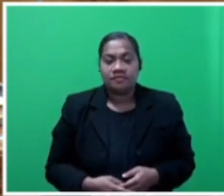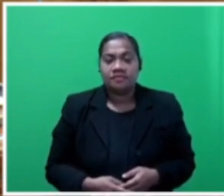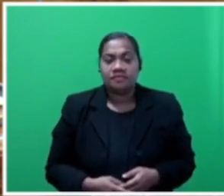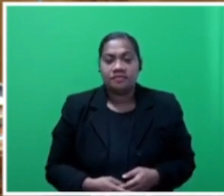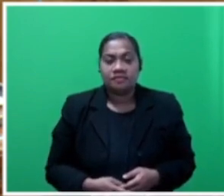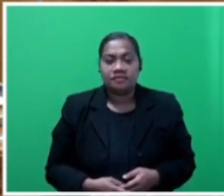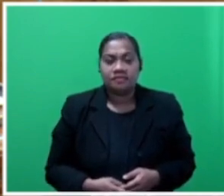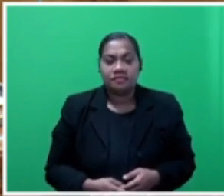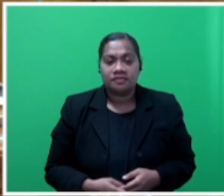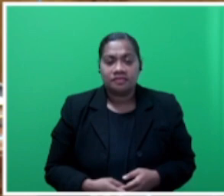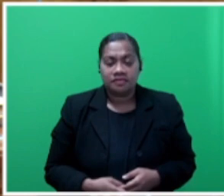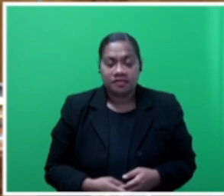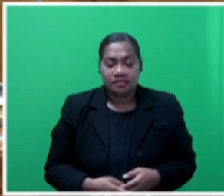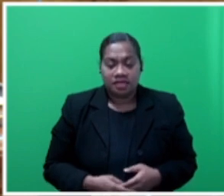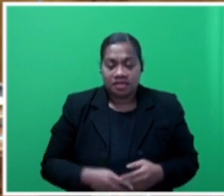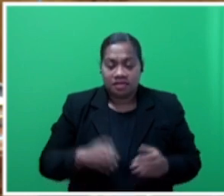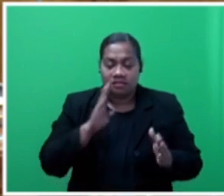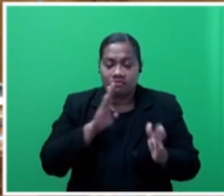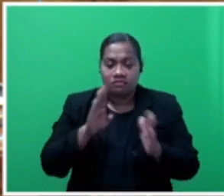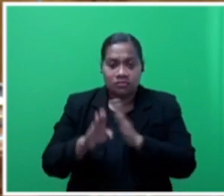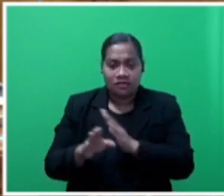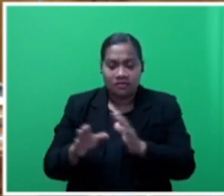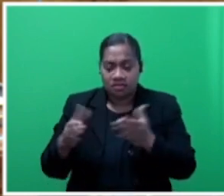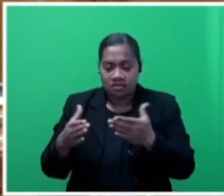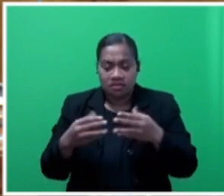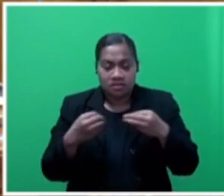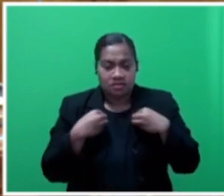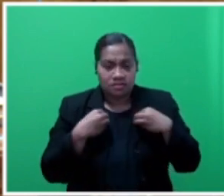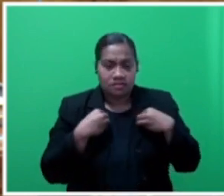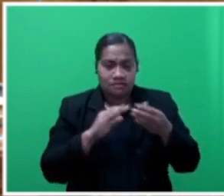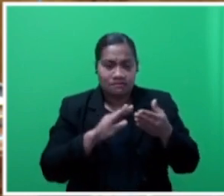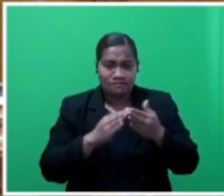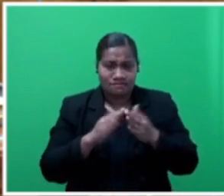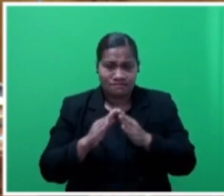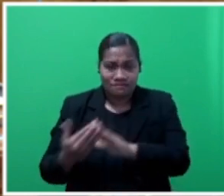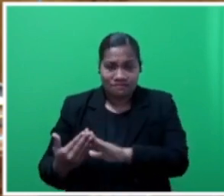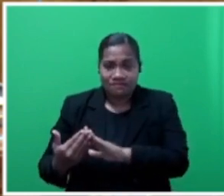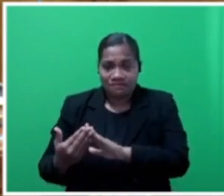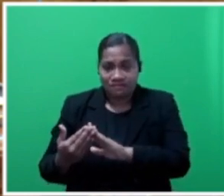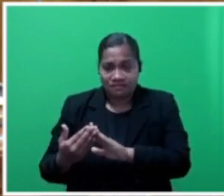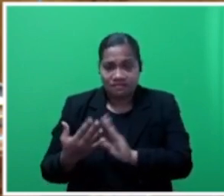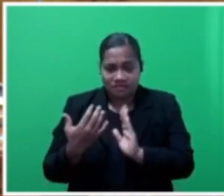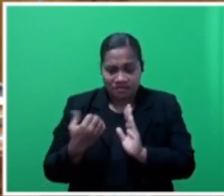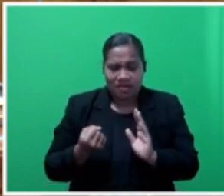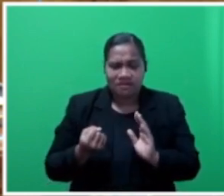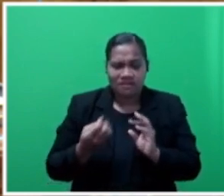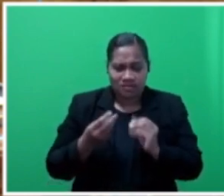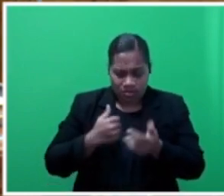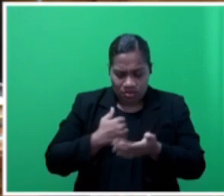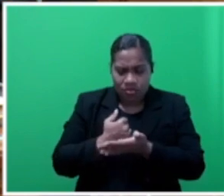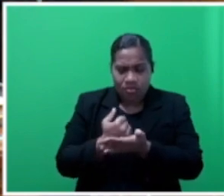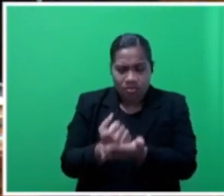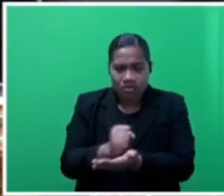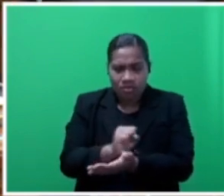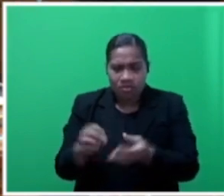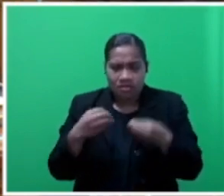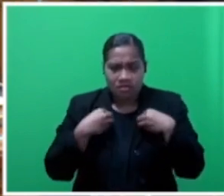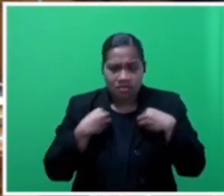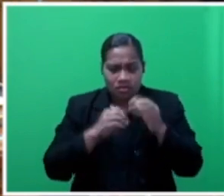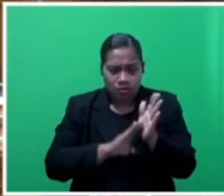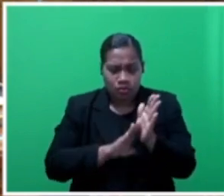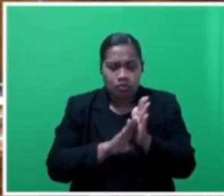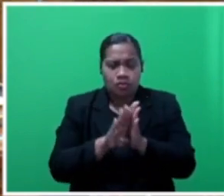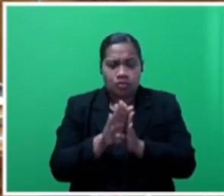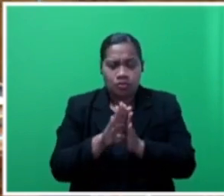So the private sector and business community will always anticipate that there will be incentives available to support their businesses to grow and give them confidence for